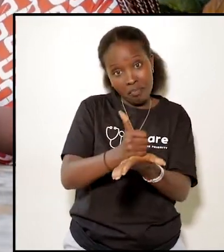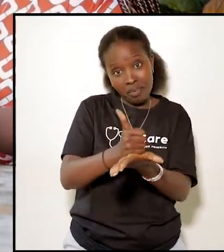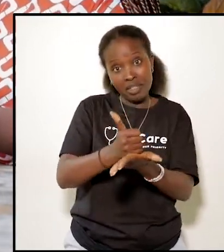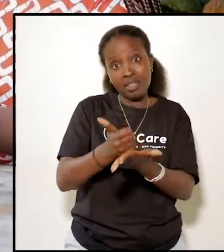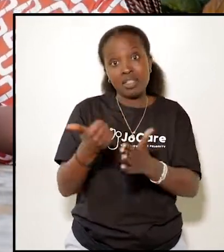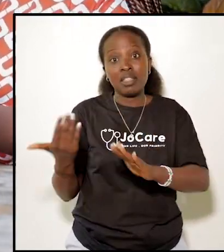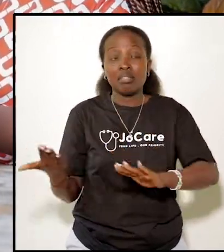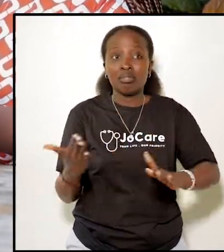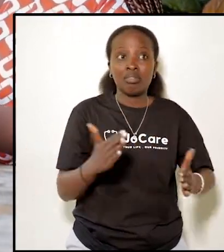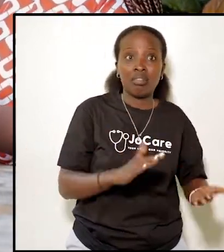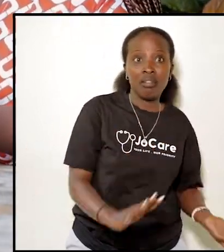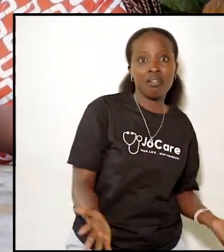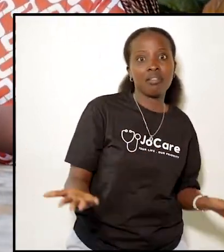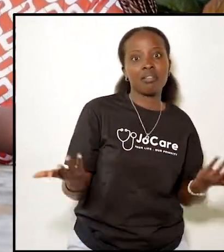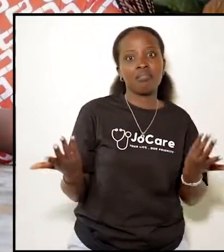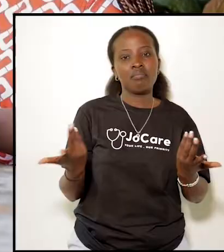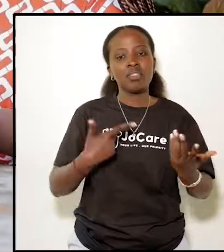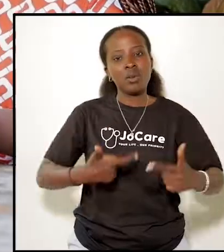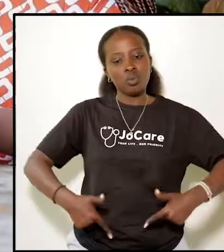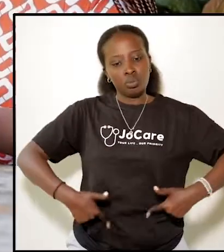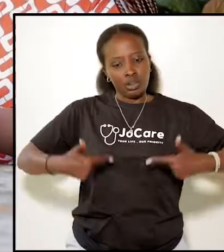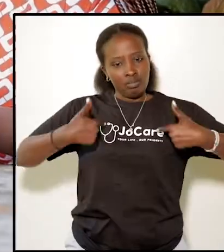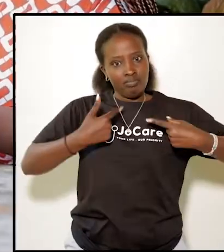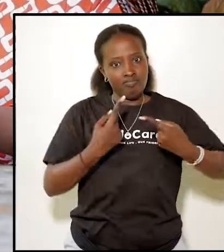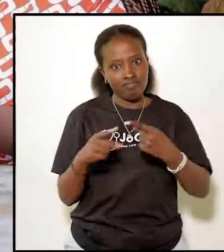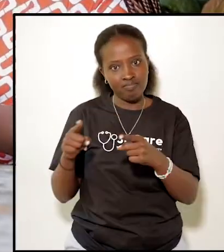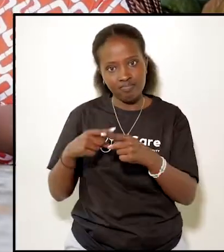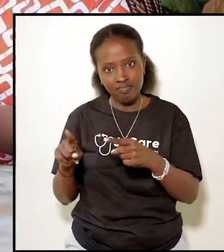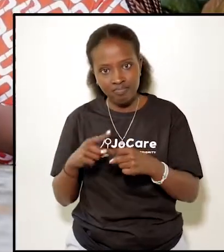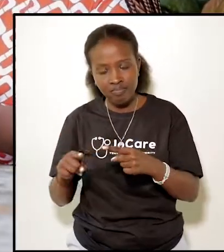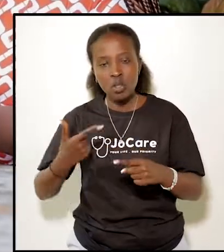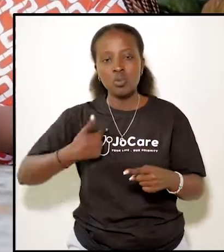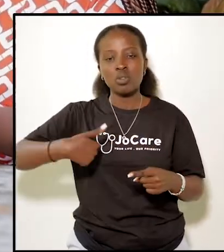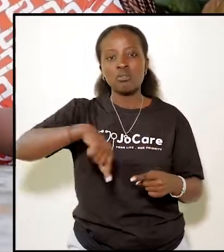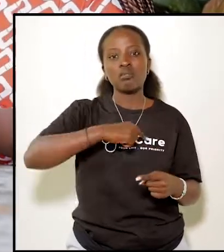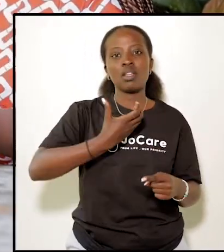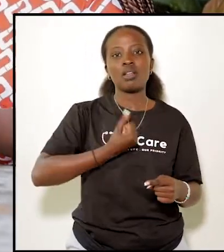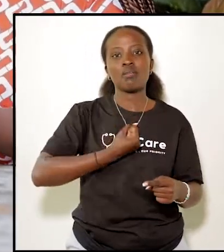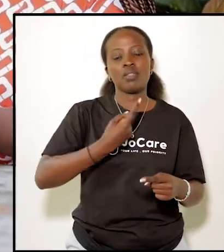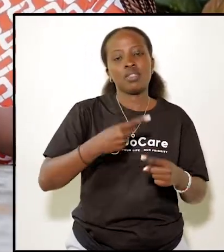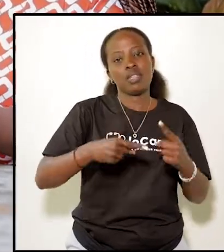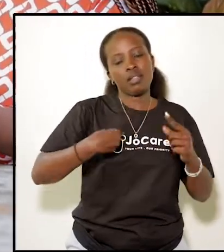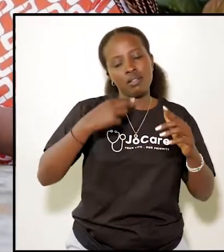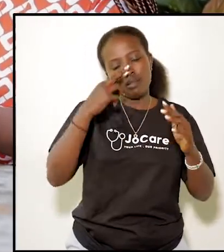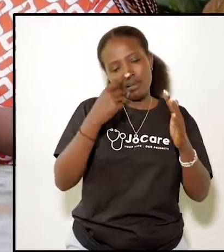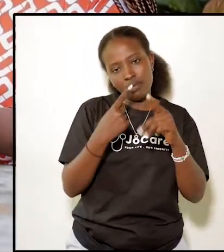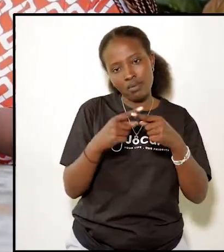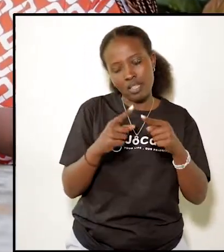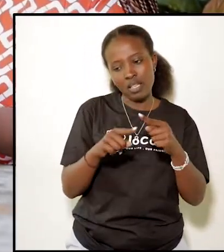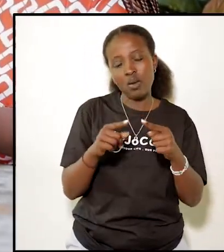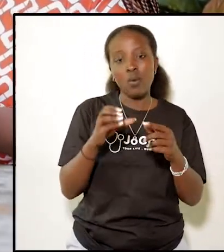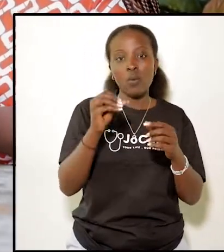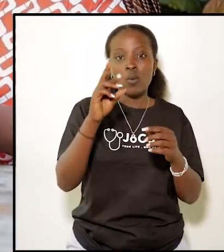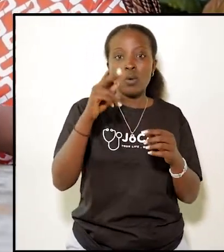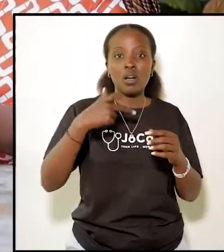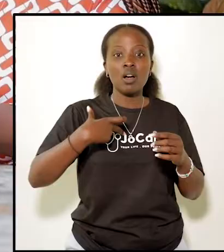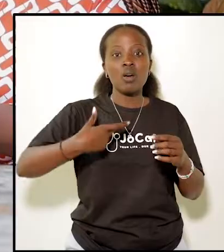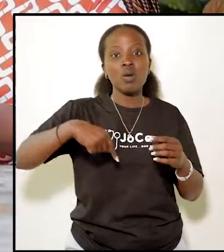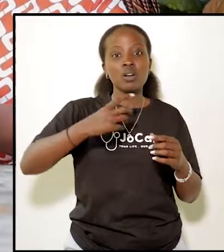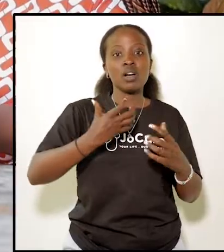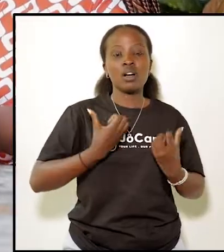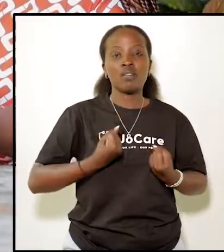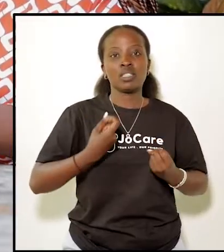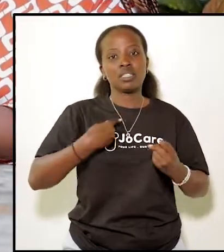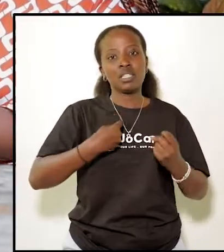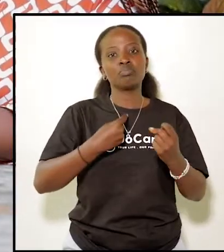diet, lifestyle changes. We may have obesity, and we may